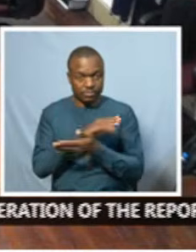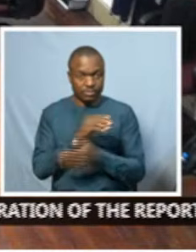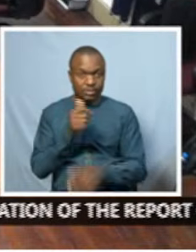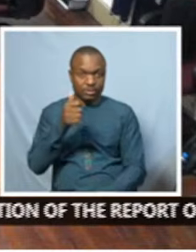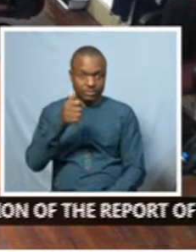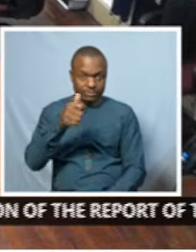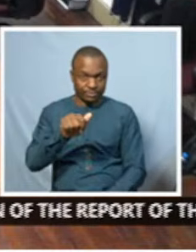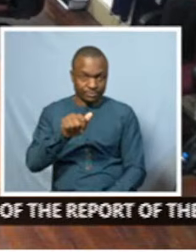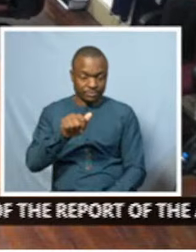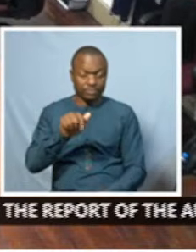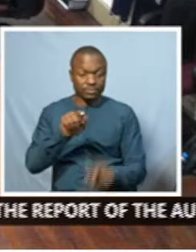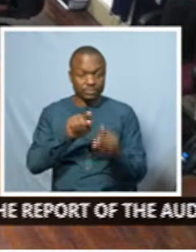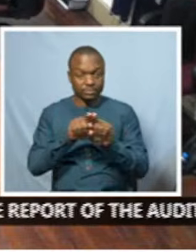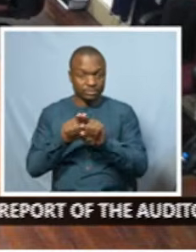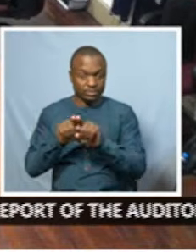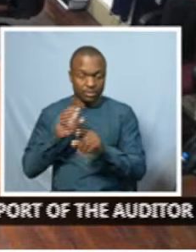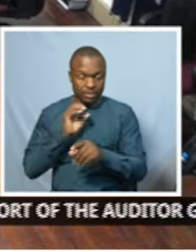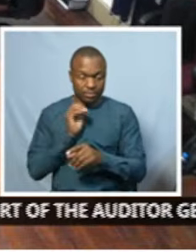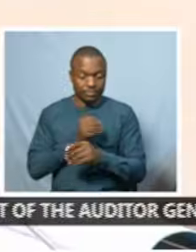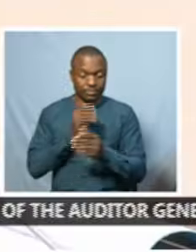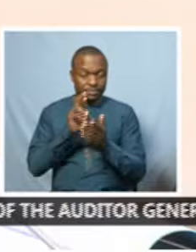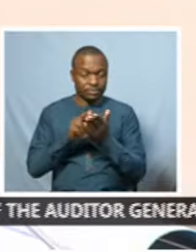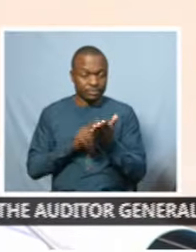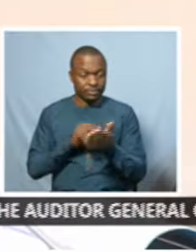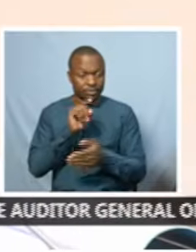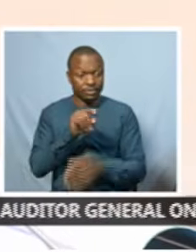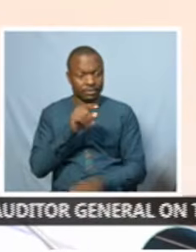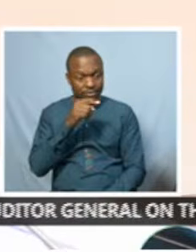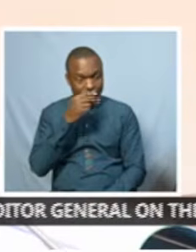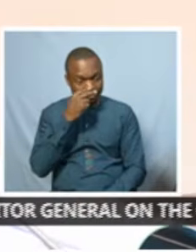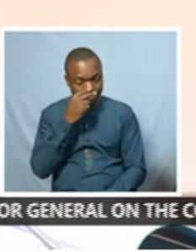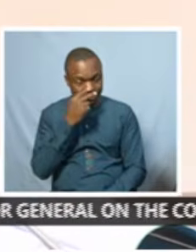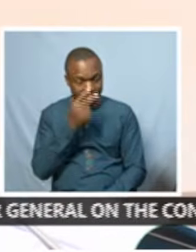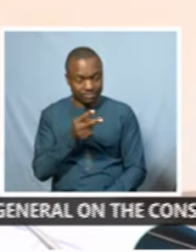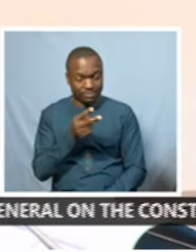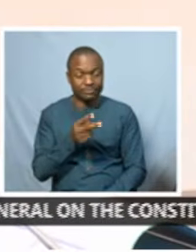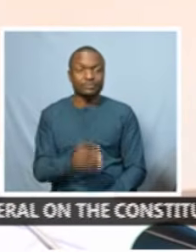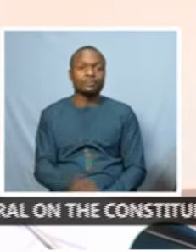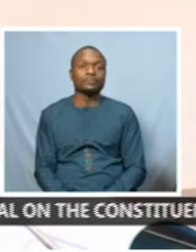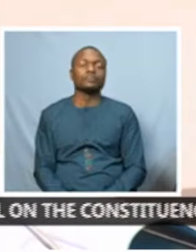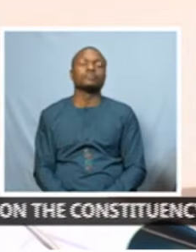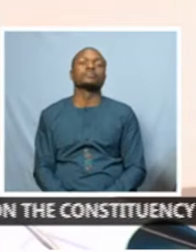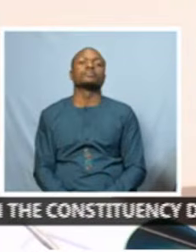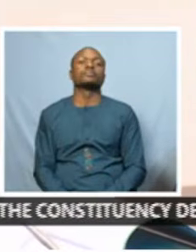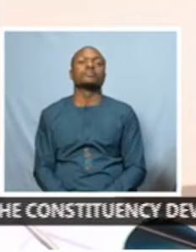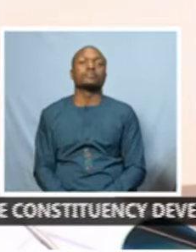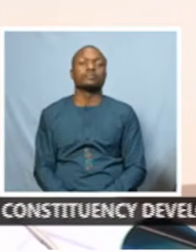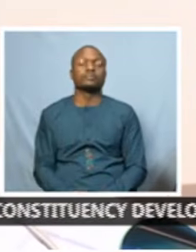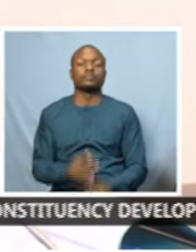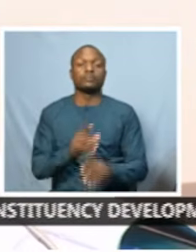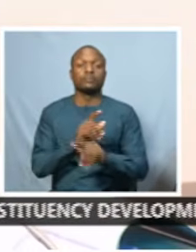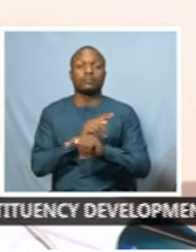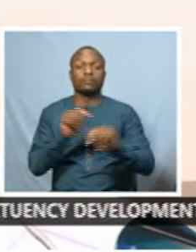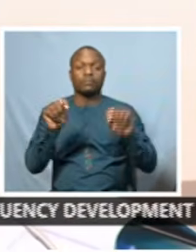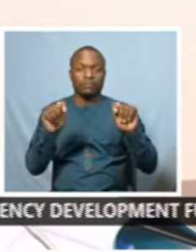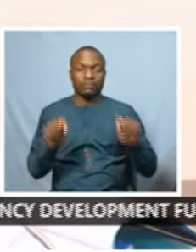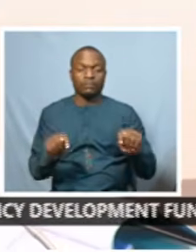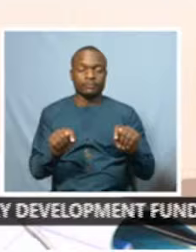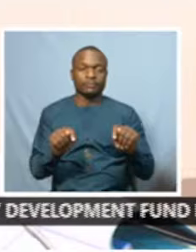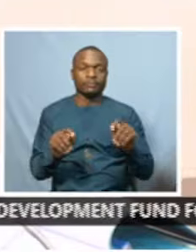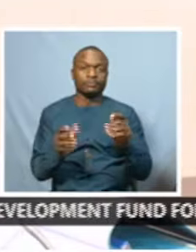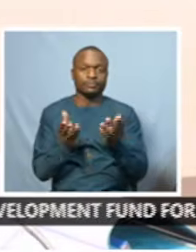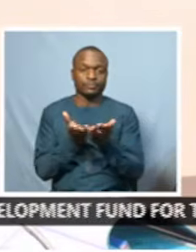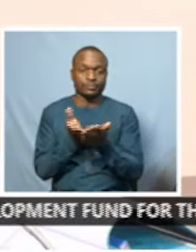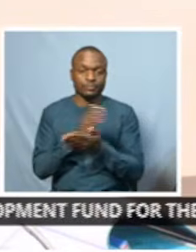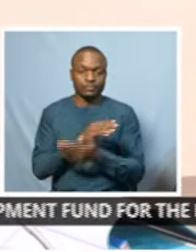and also our report, you see, Chair, that like the table on page 10,